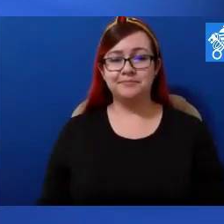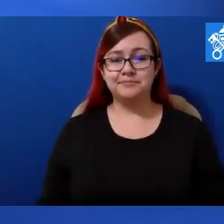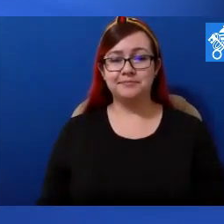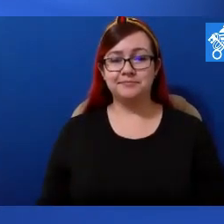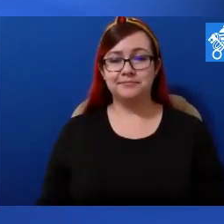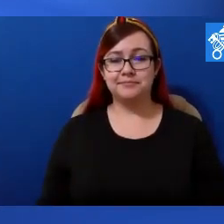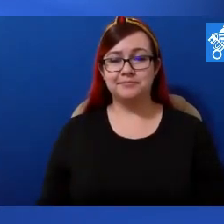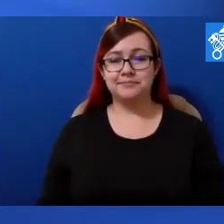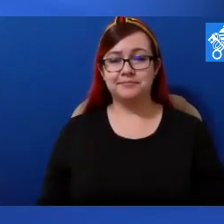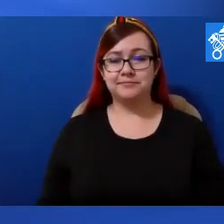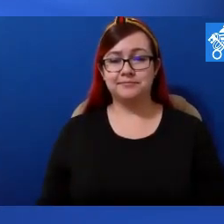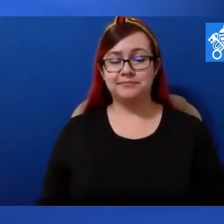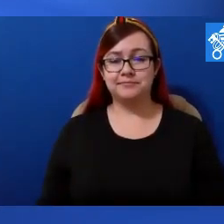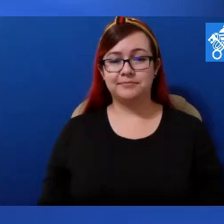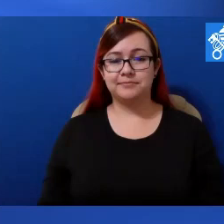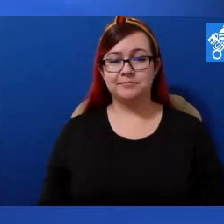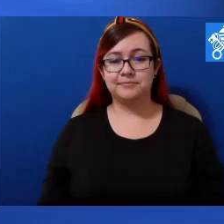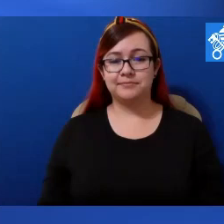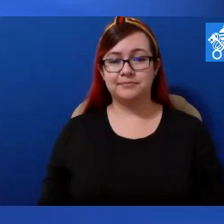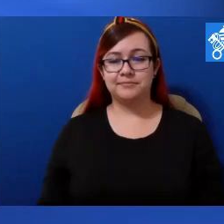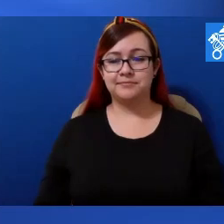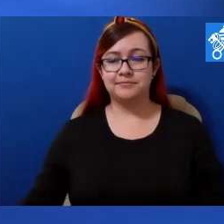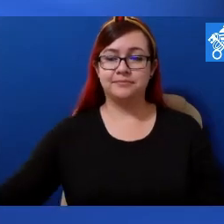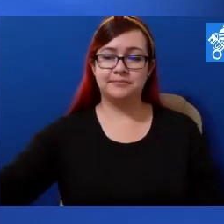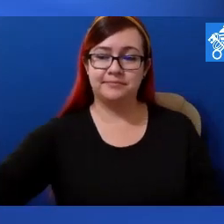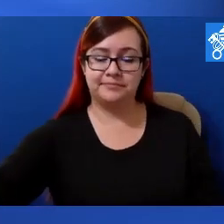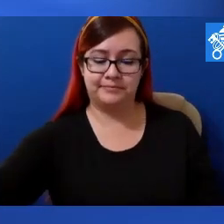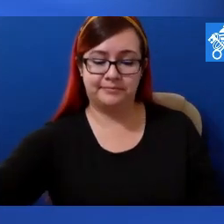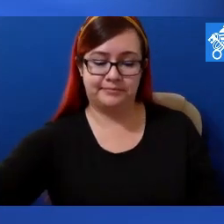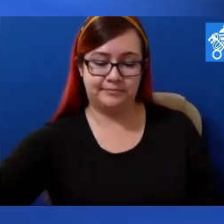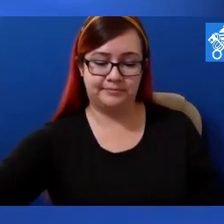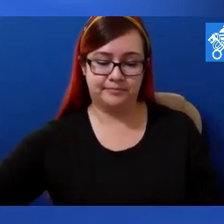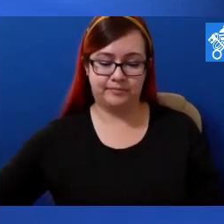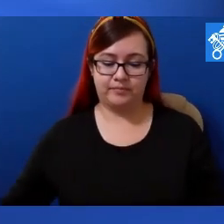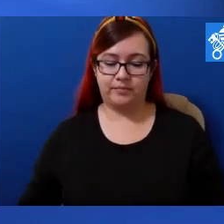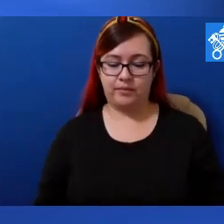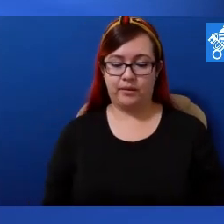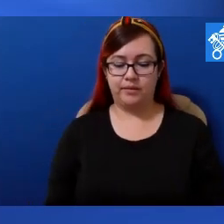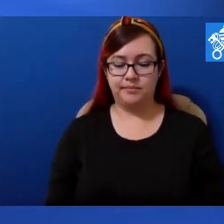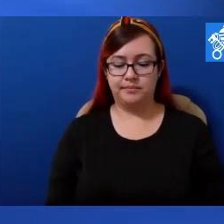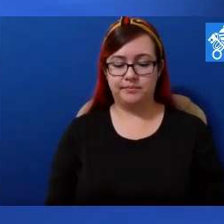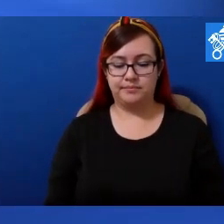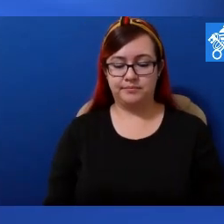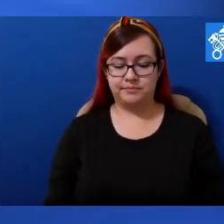summaries and greetings in the various languages. And finally, the Holy Father will